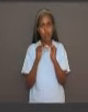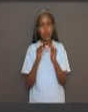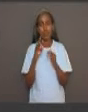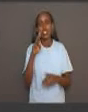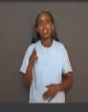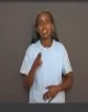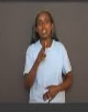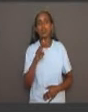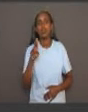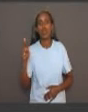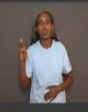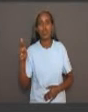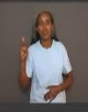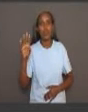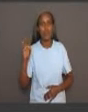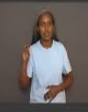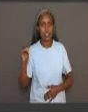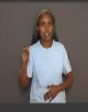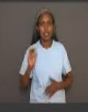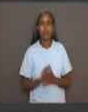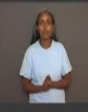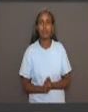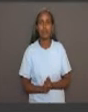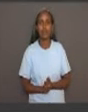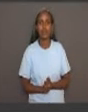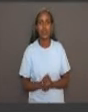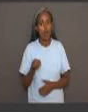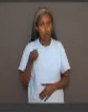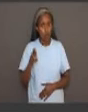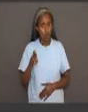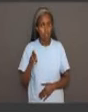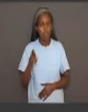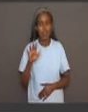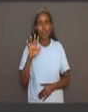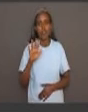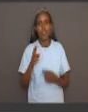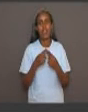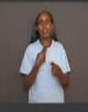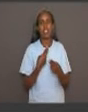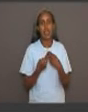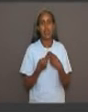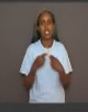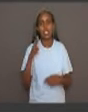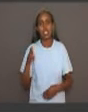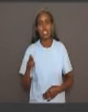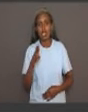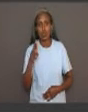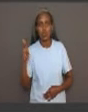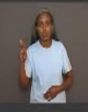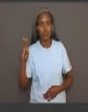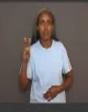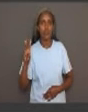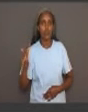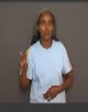means it is equal to the square root of 50, or